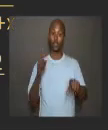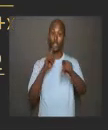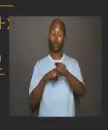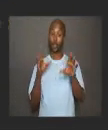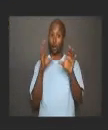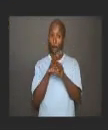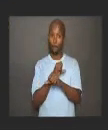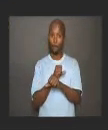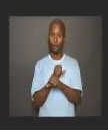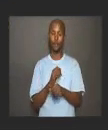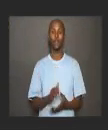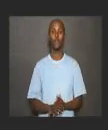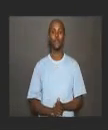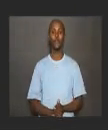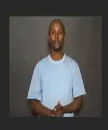Time's up.